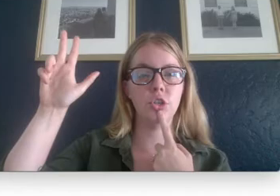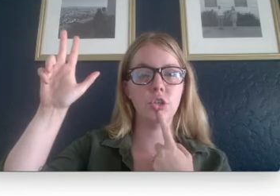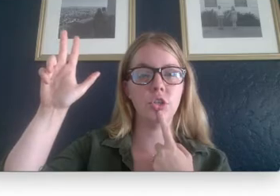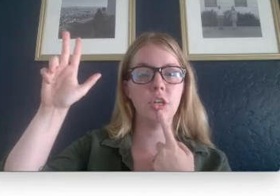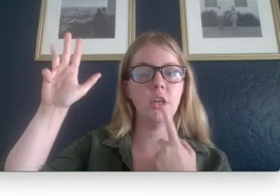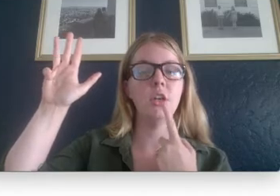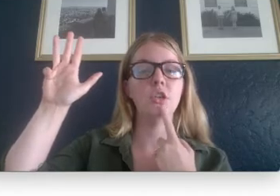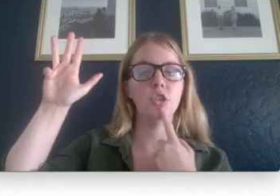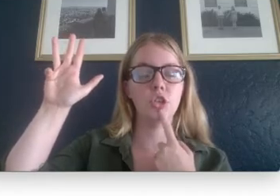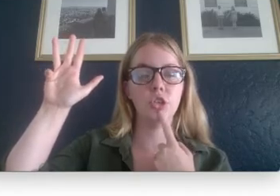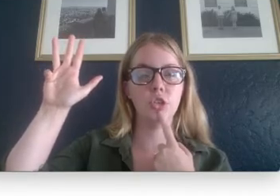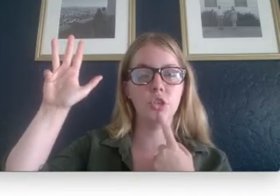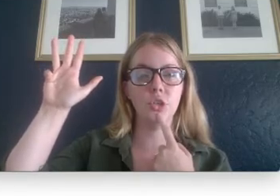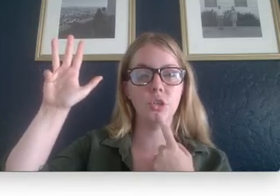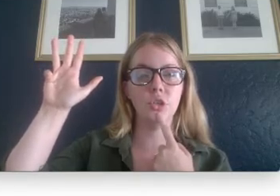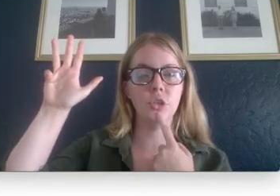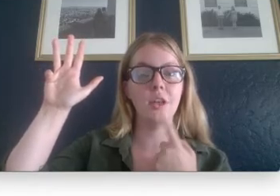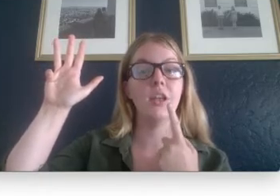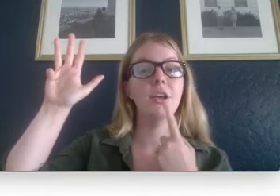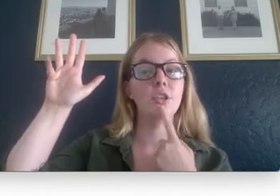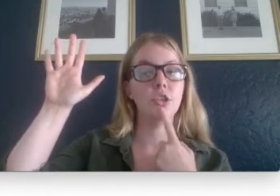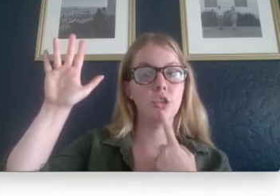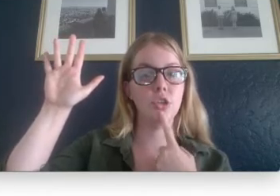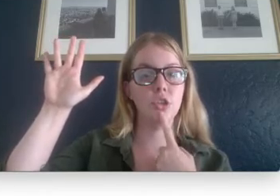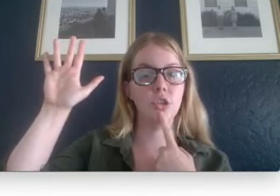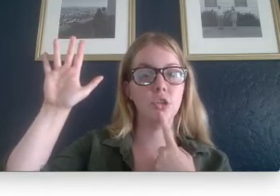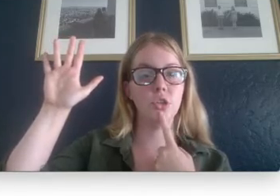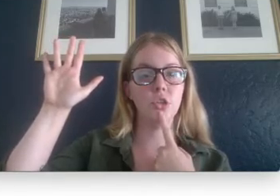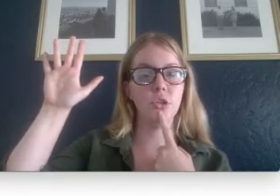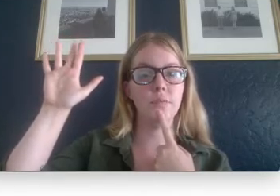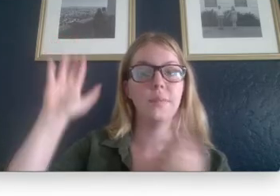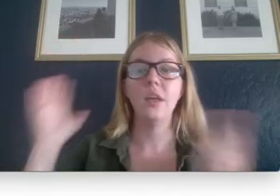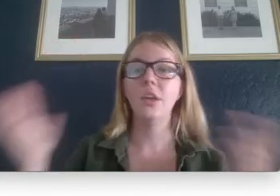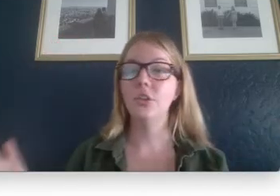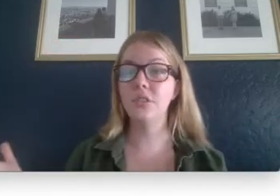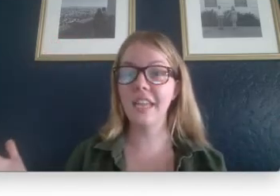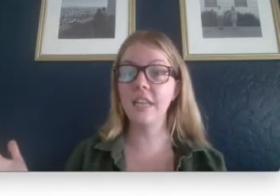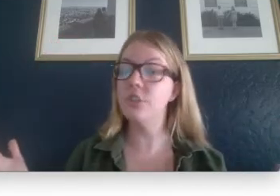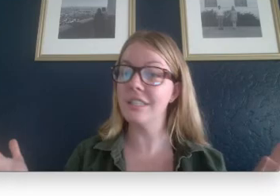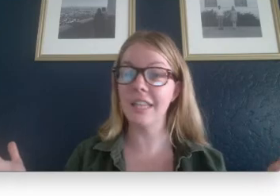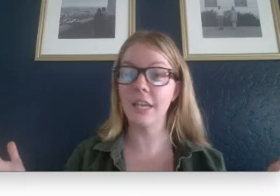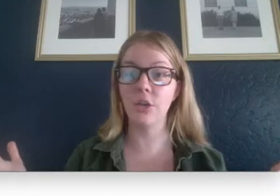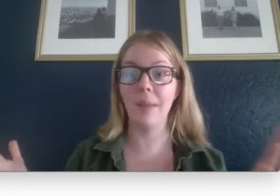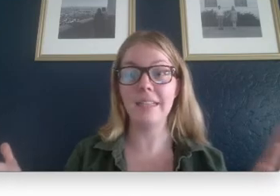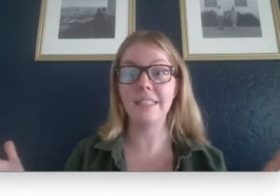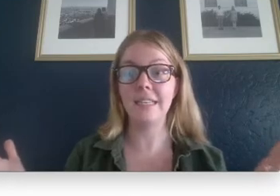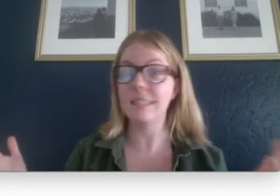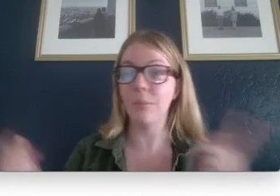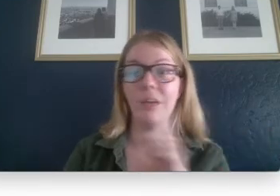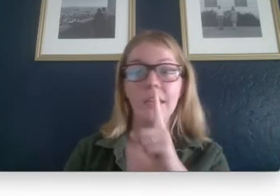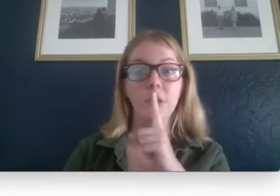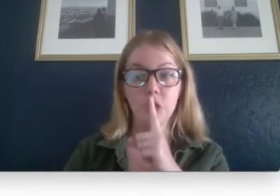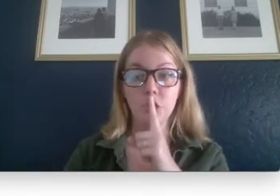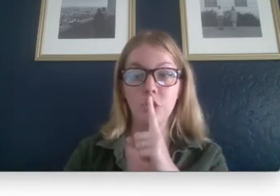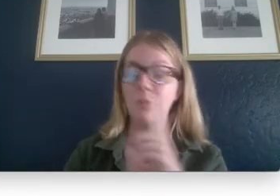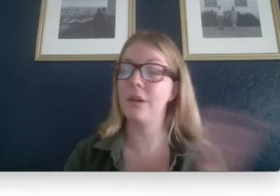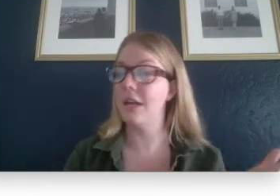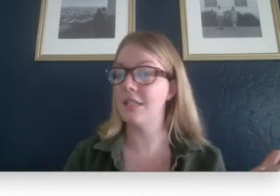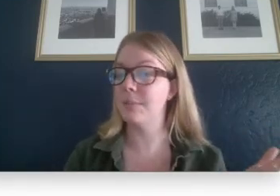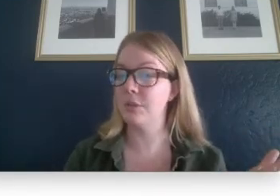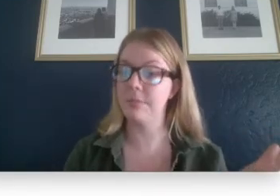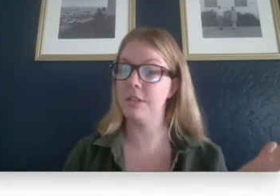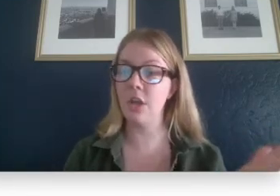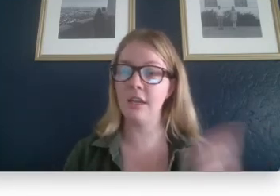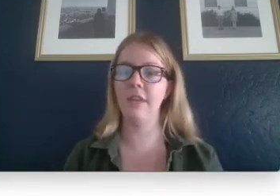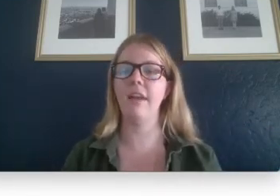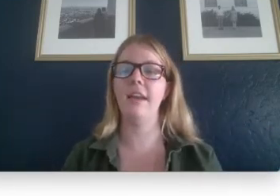shh, shh, shh. You say it just like you might say to someone, shh, we're not